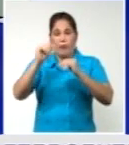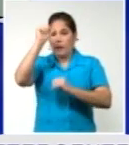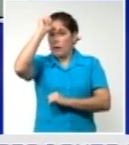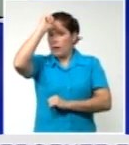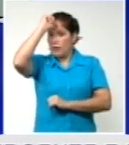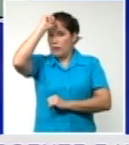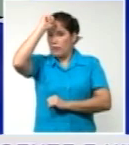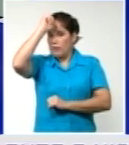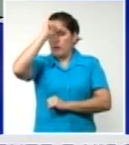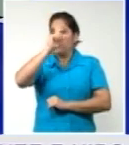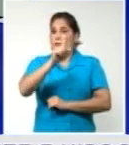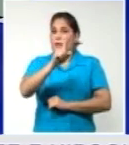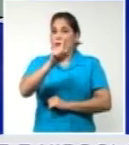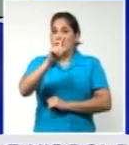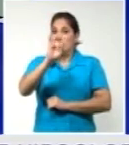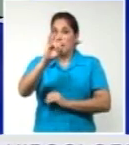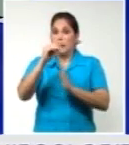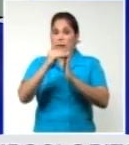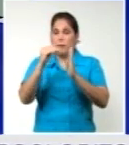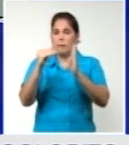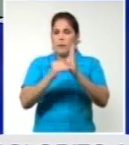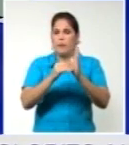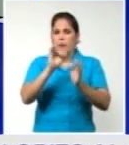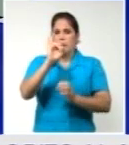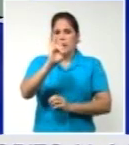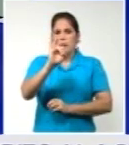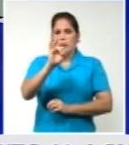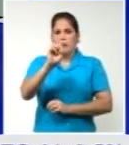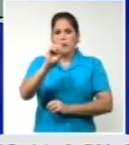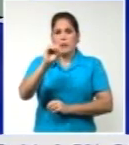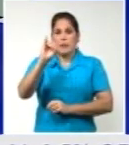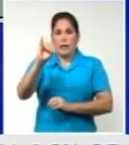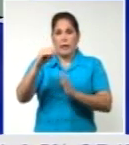116,616 deaths. Brazil follows with over